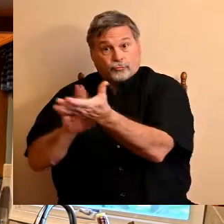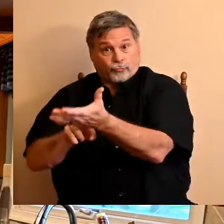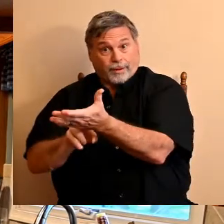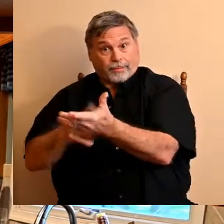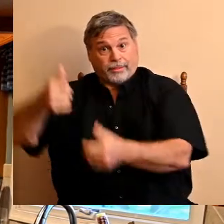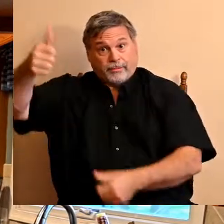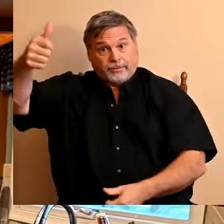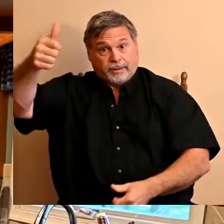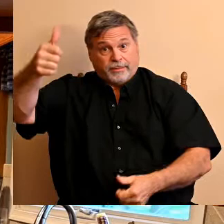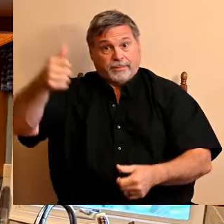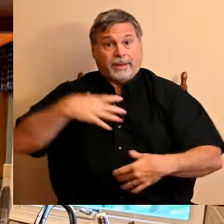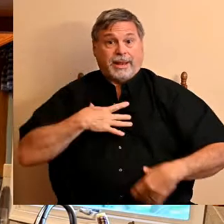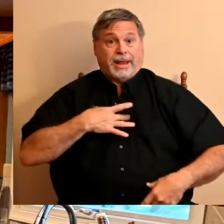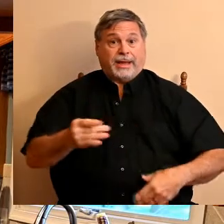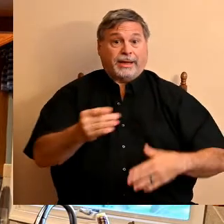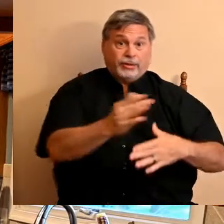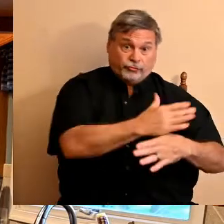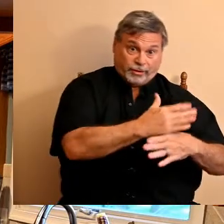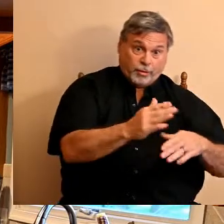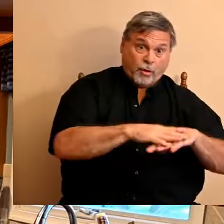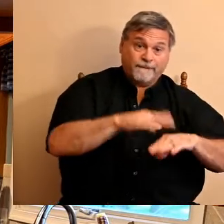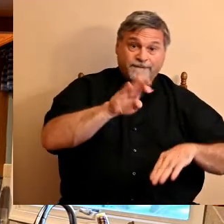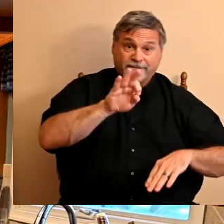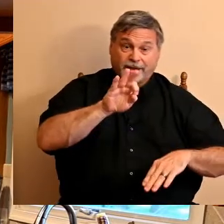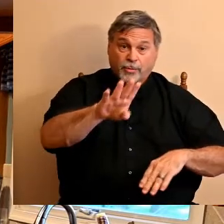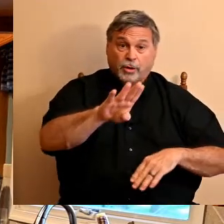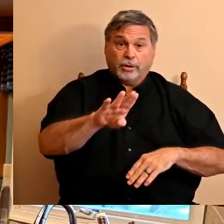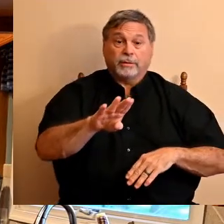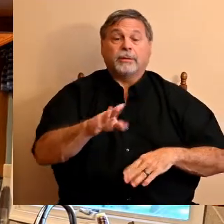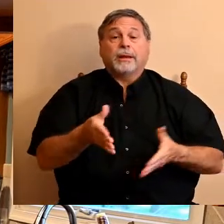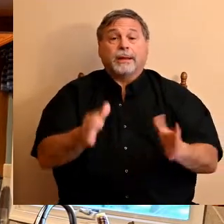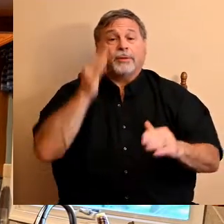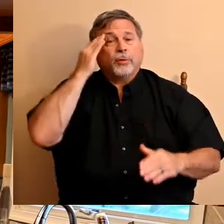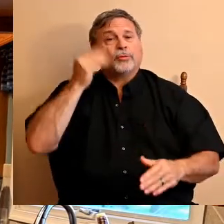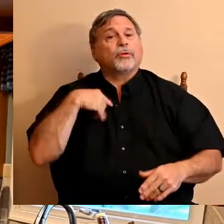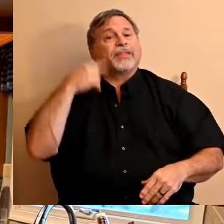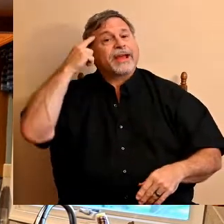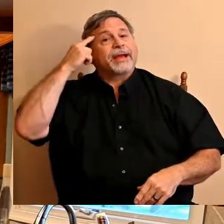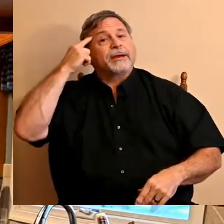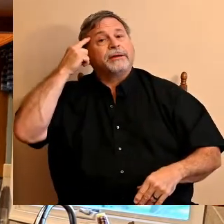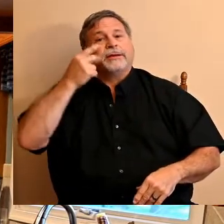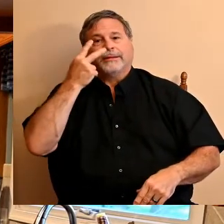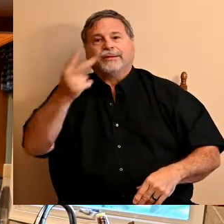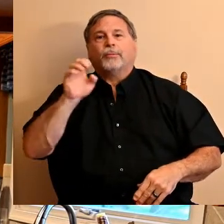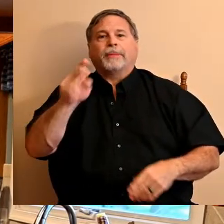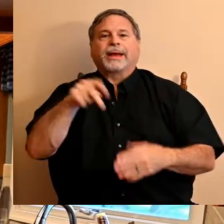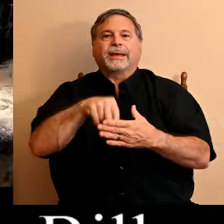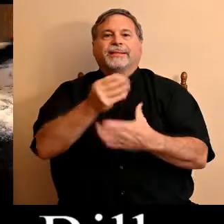like, share me on Facebook. Let me know what you think, and we'll see you back in the kitchen.